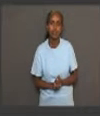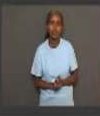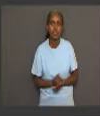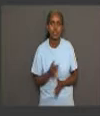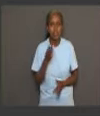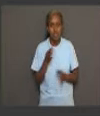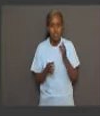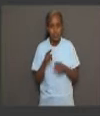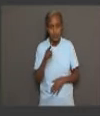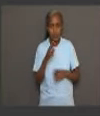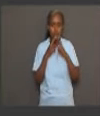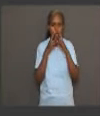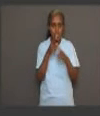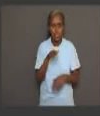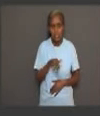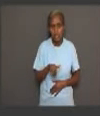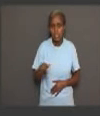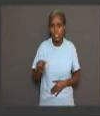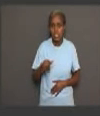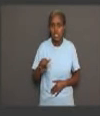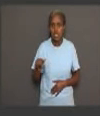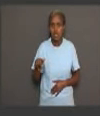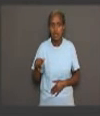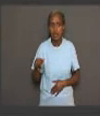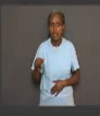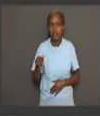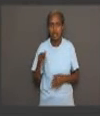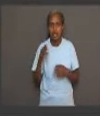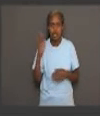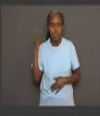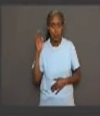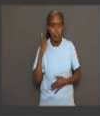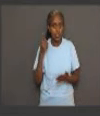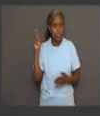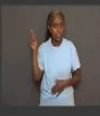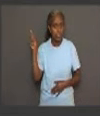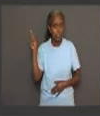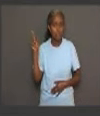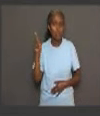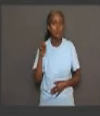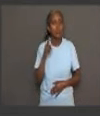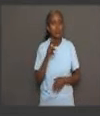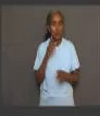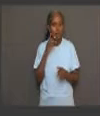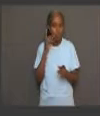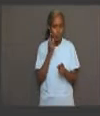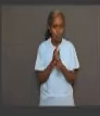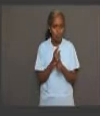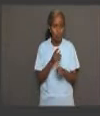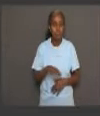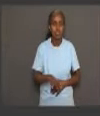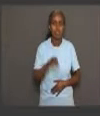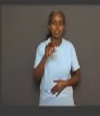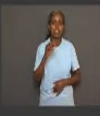If your answers are the same as they appear here, you have found the right